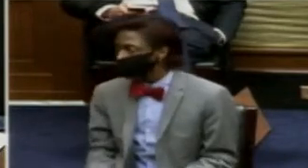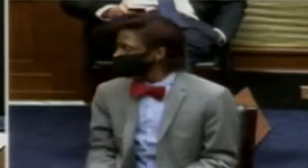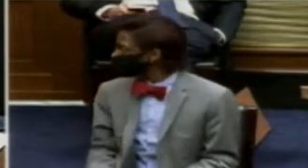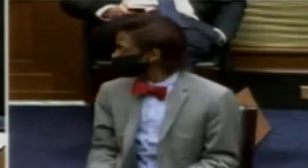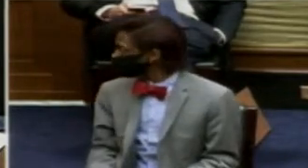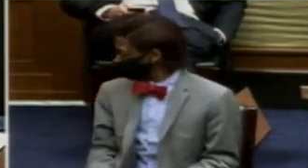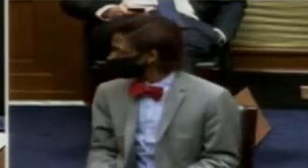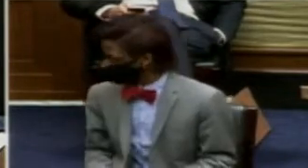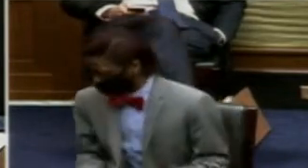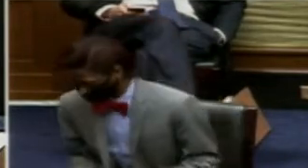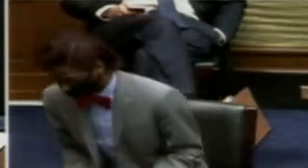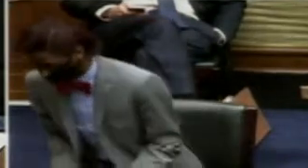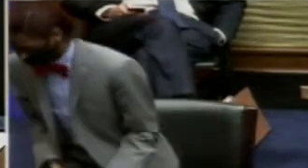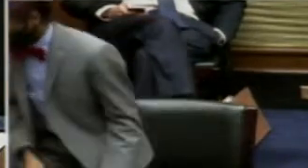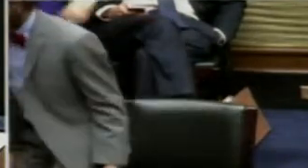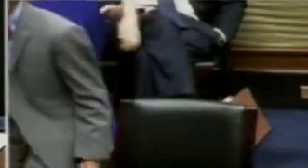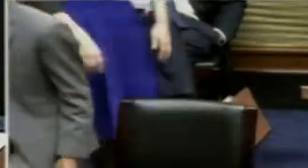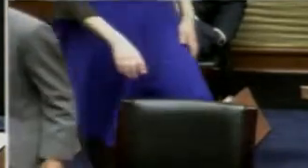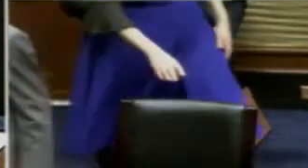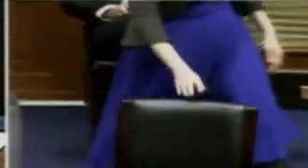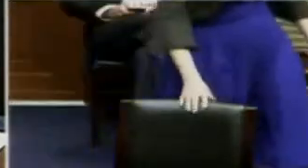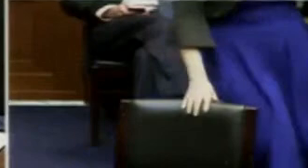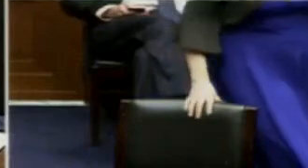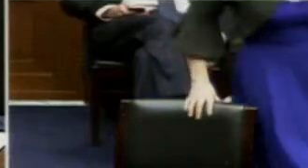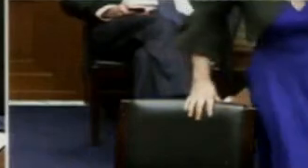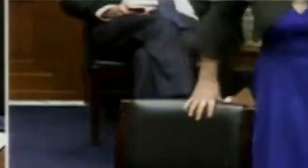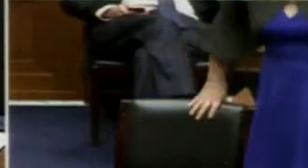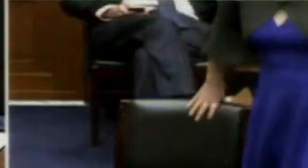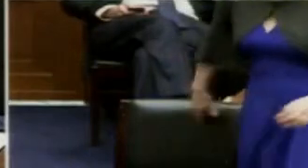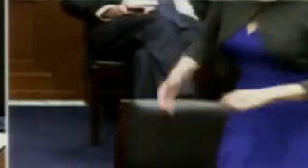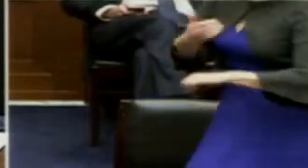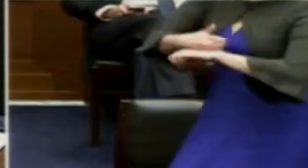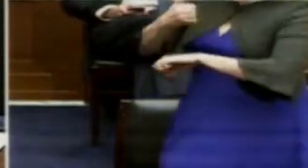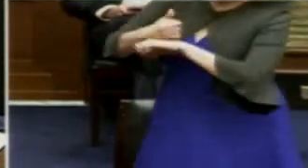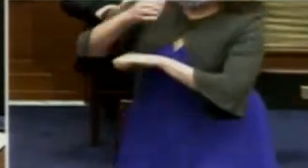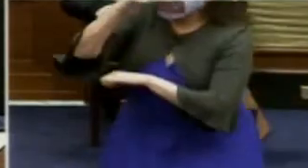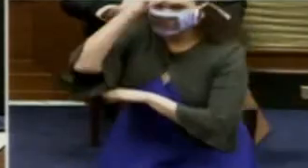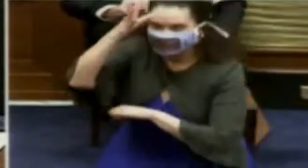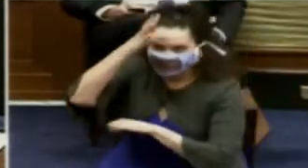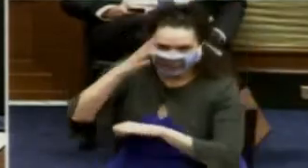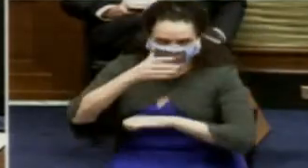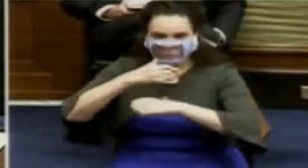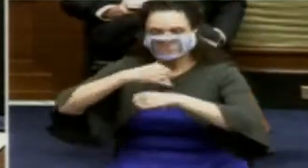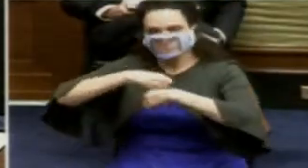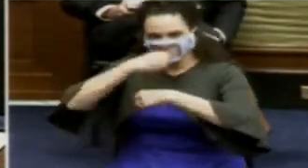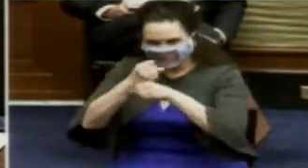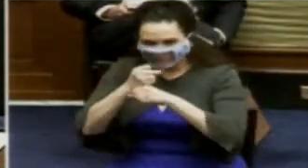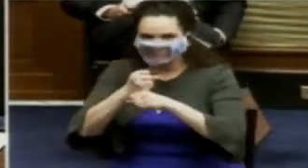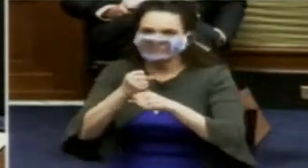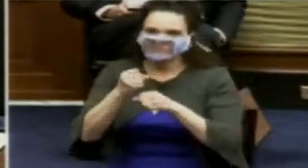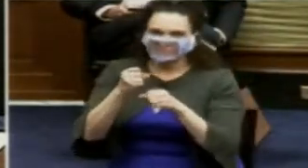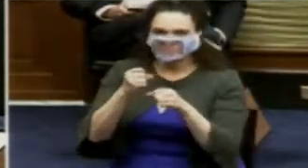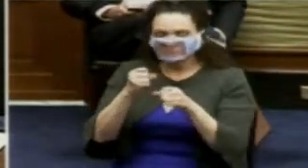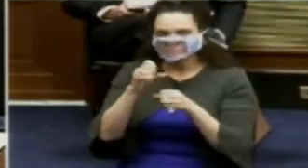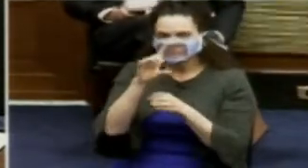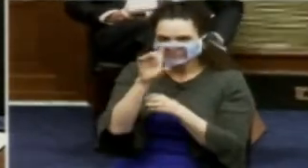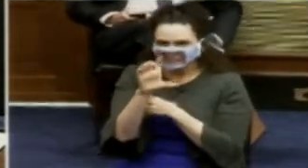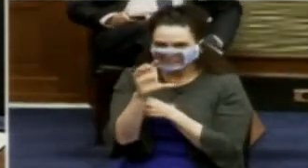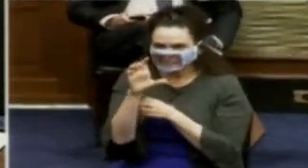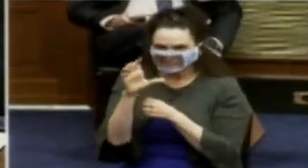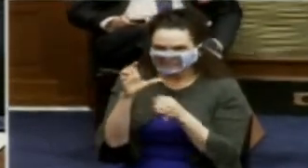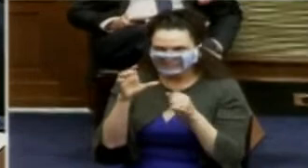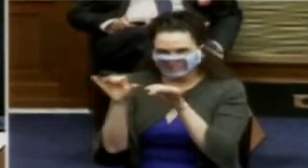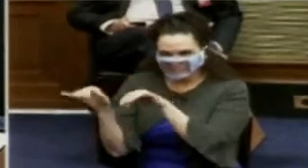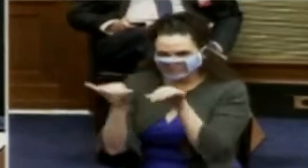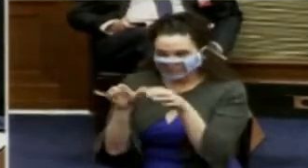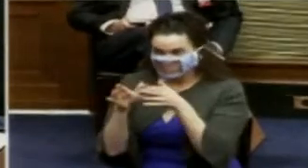Fathers created a separate federal district was exactly for the reasons you stated. They had been through the experience in Philadelphia in